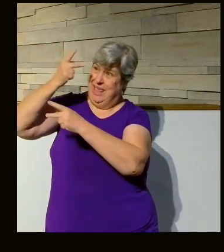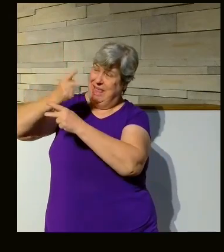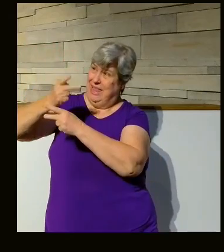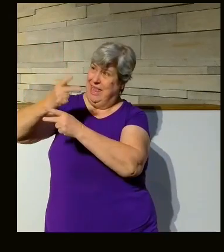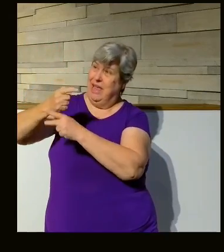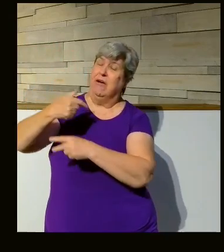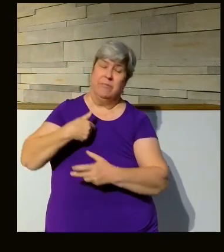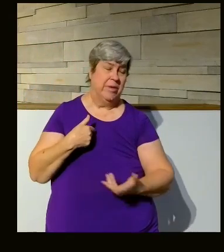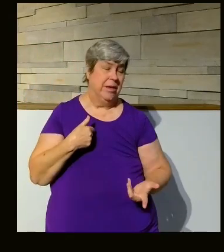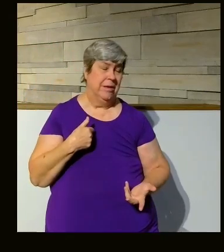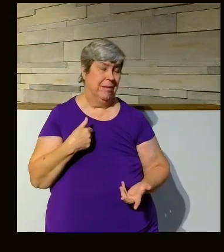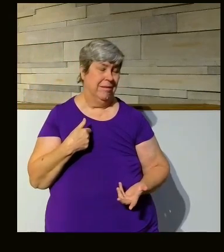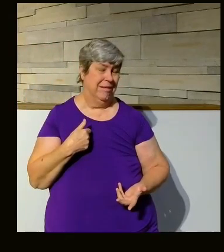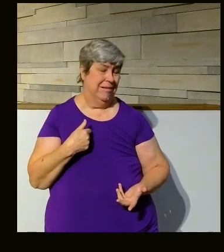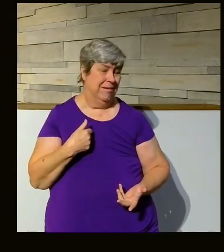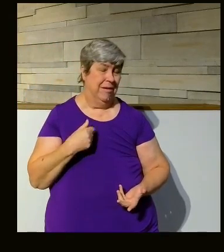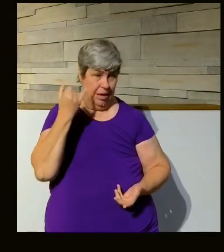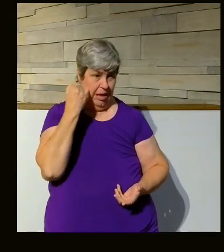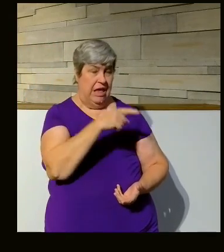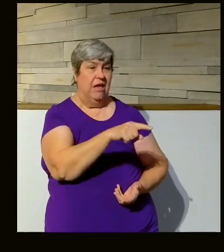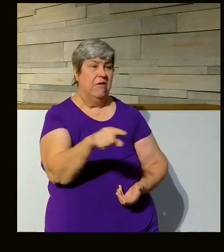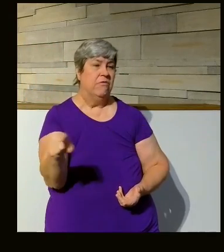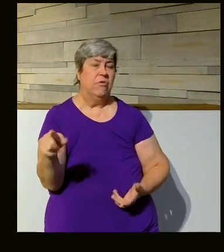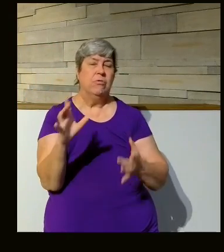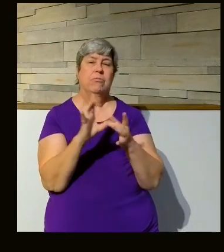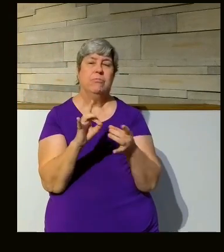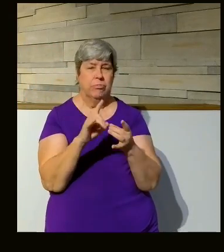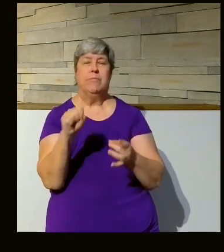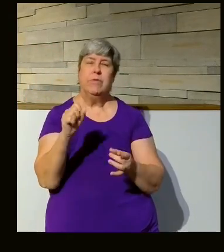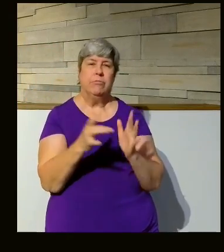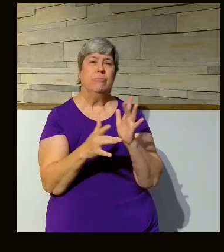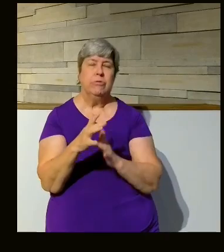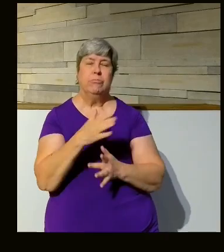of someone else. If you say that Jesus